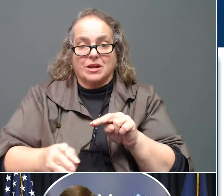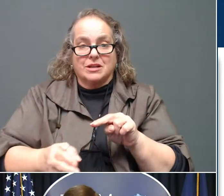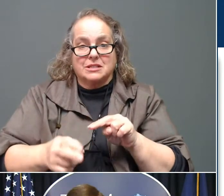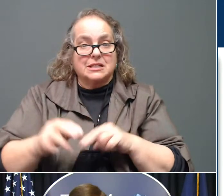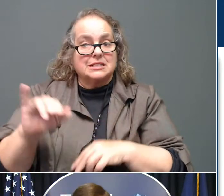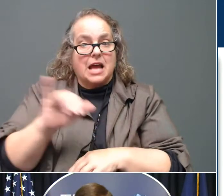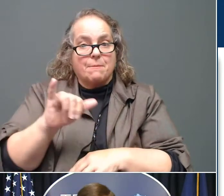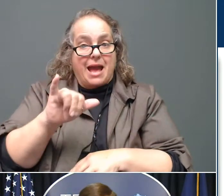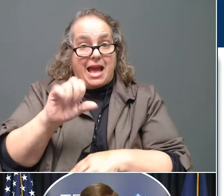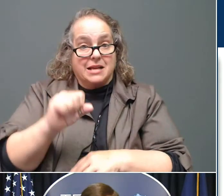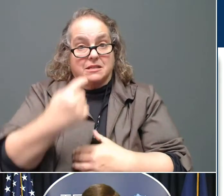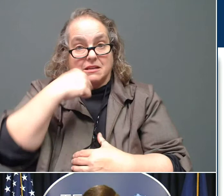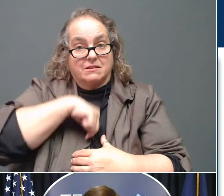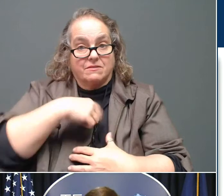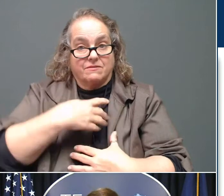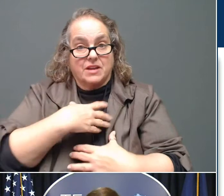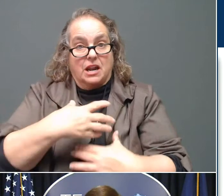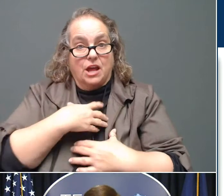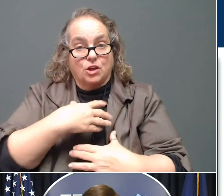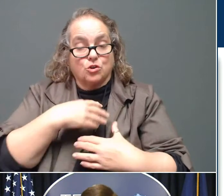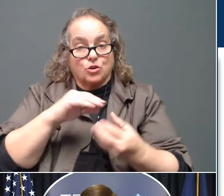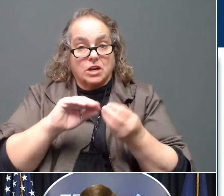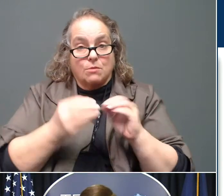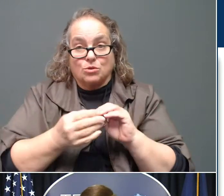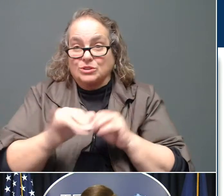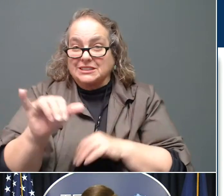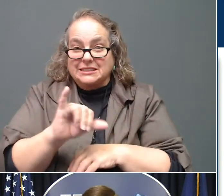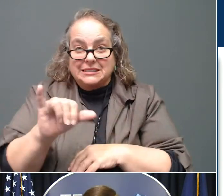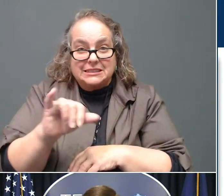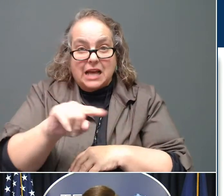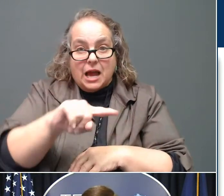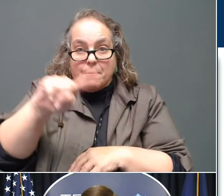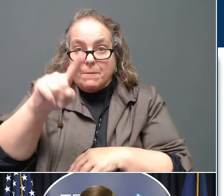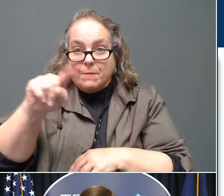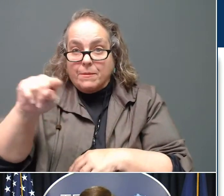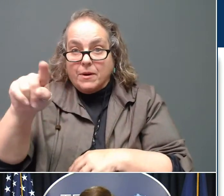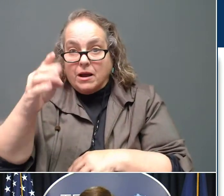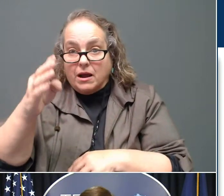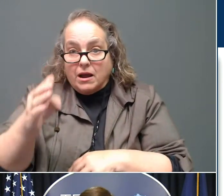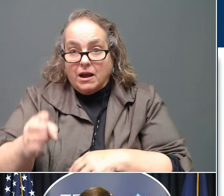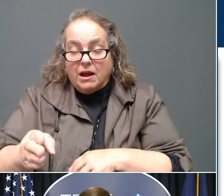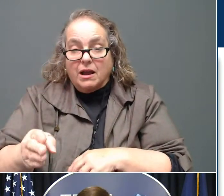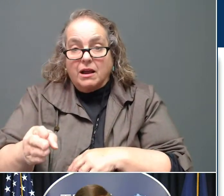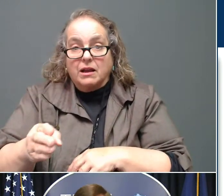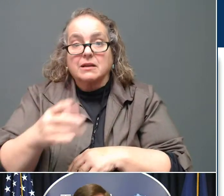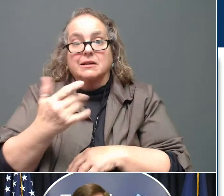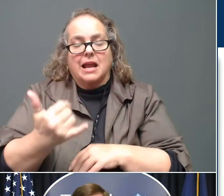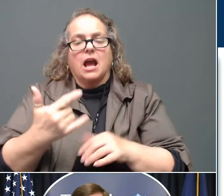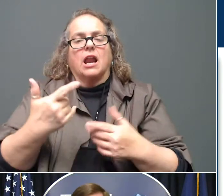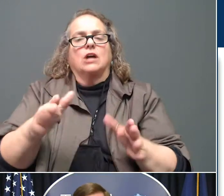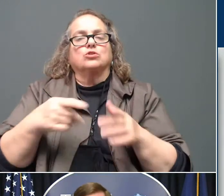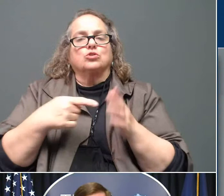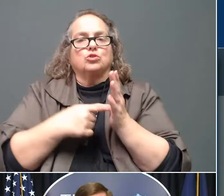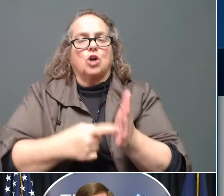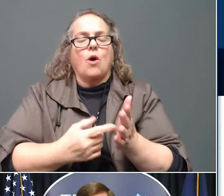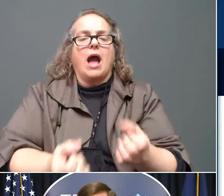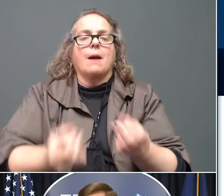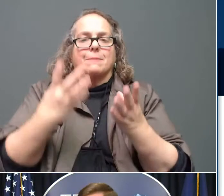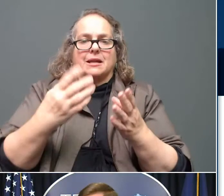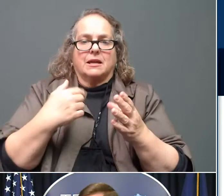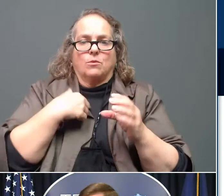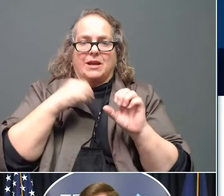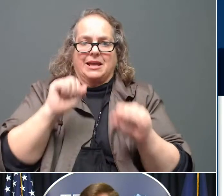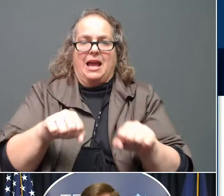if we can show that. So let's show the hospital capacity as well. Normally, we've got about